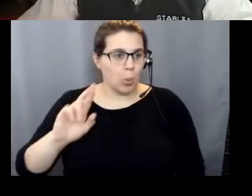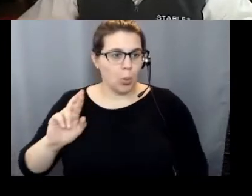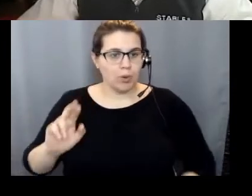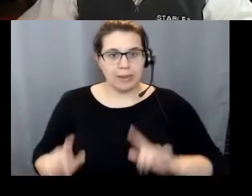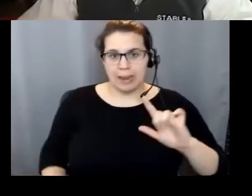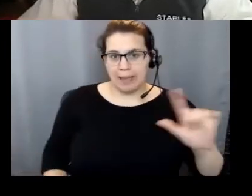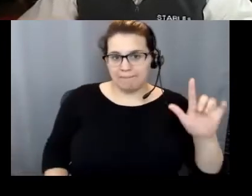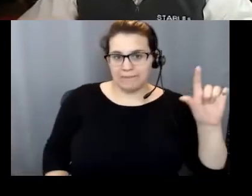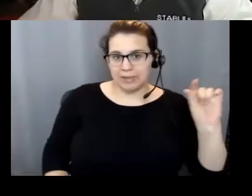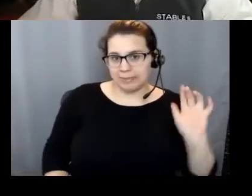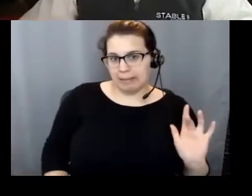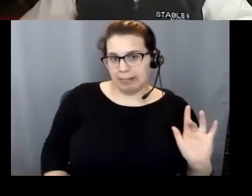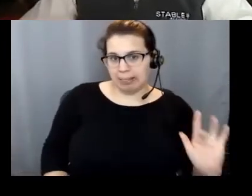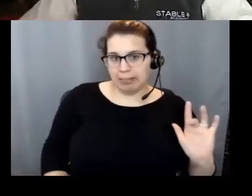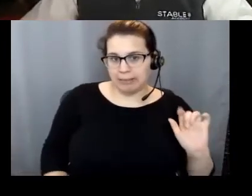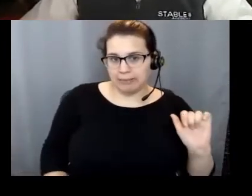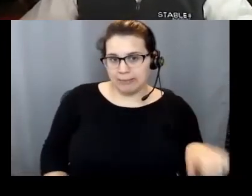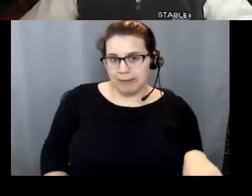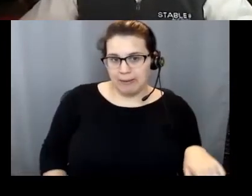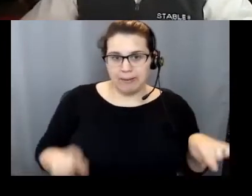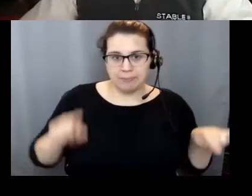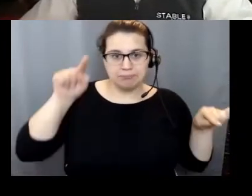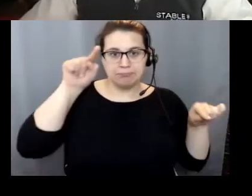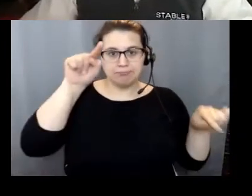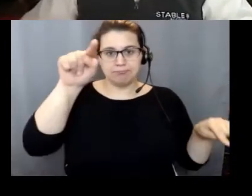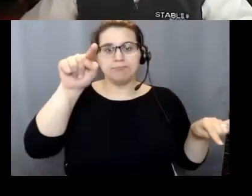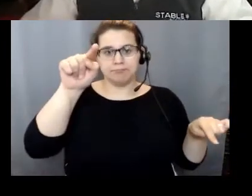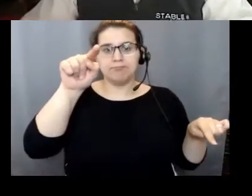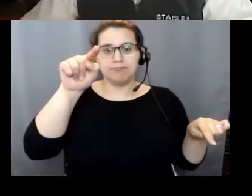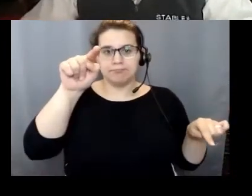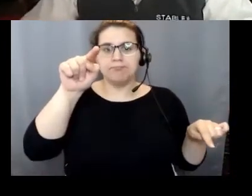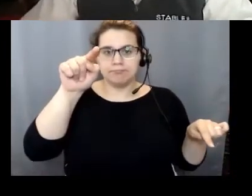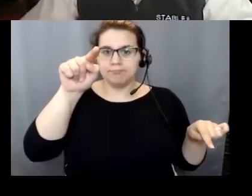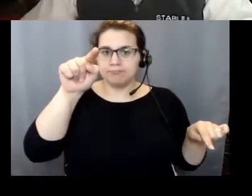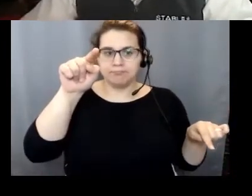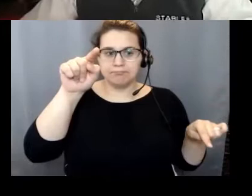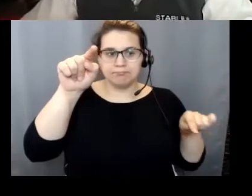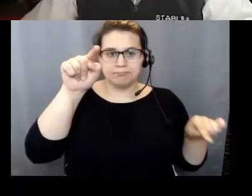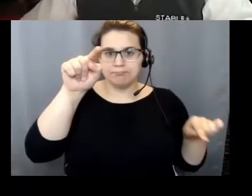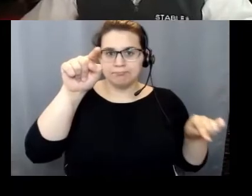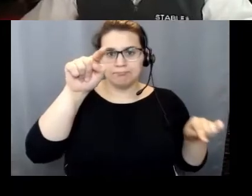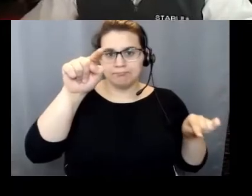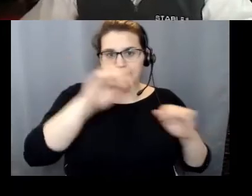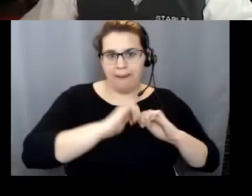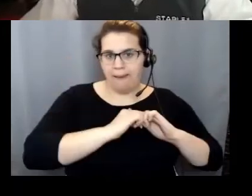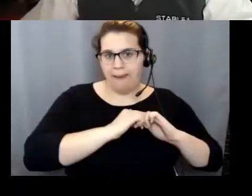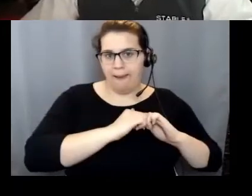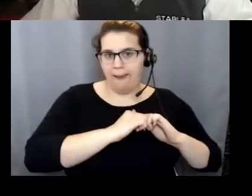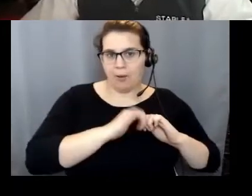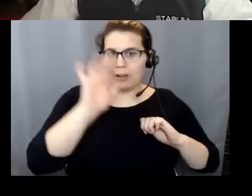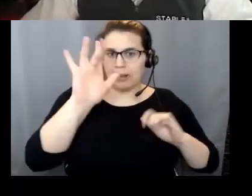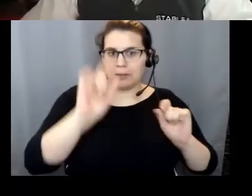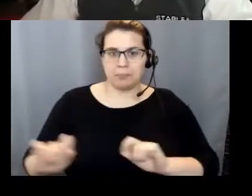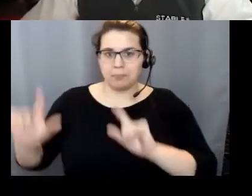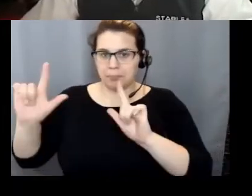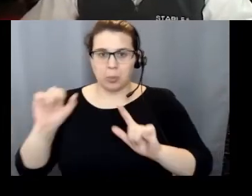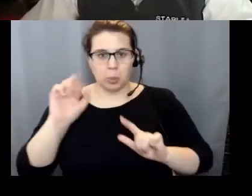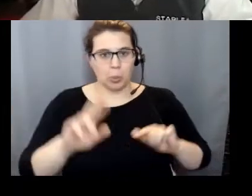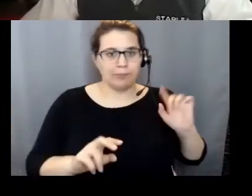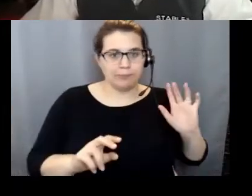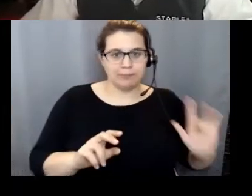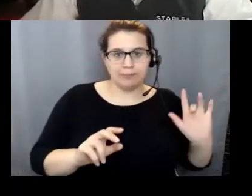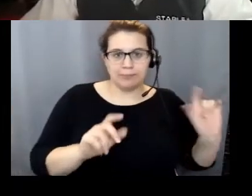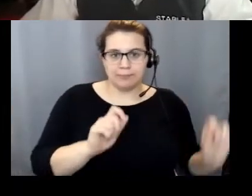the side. And these will be your primary links to get to the page that you'll need in order to open an